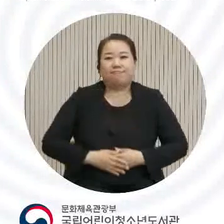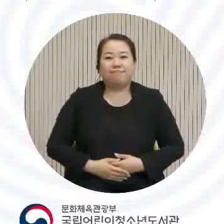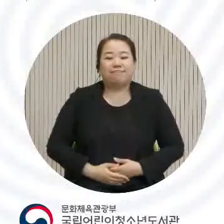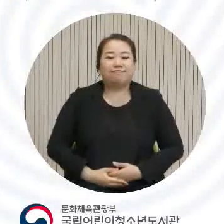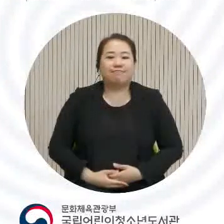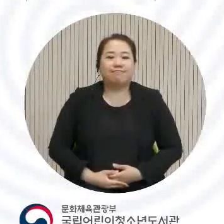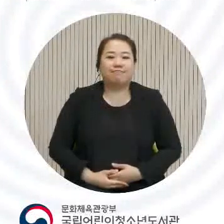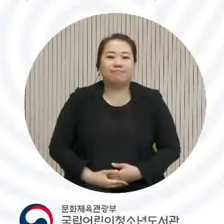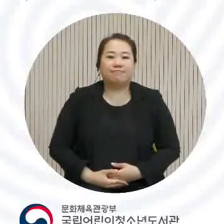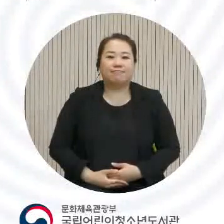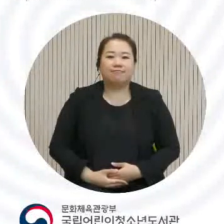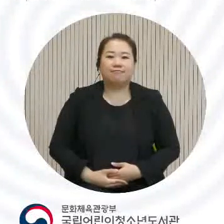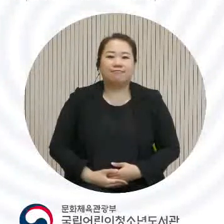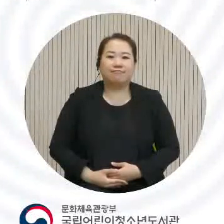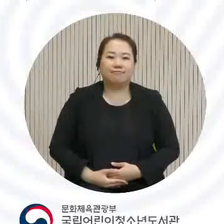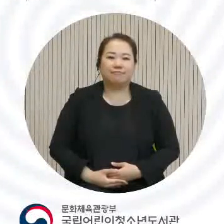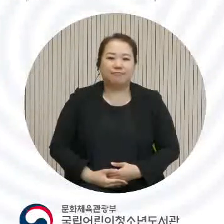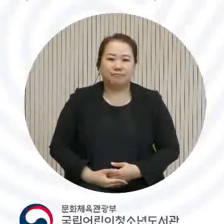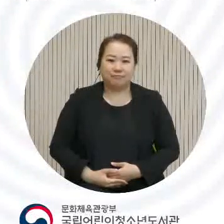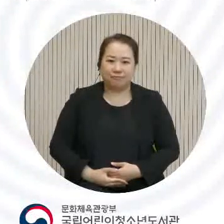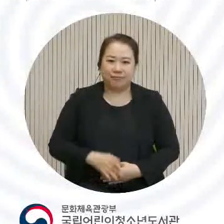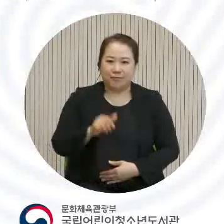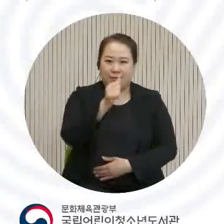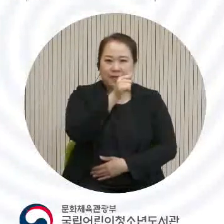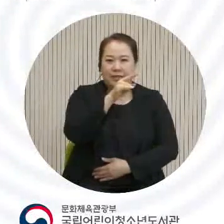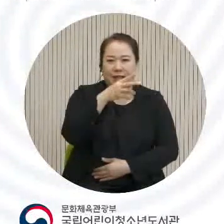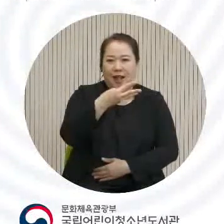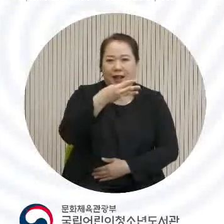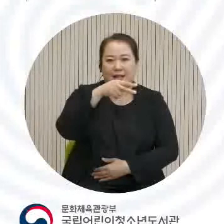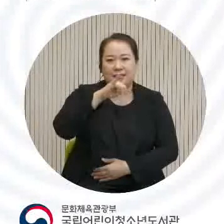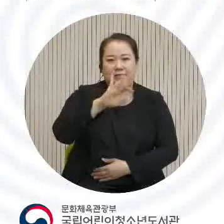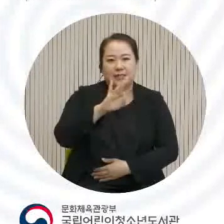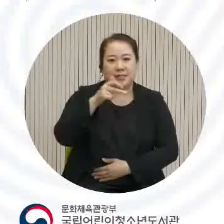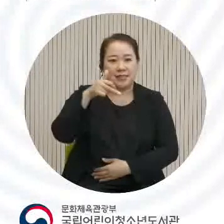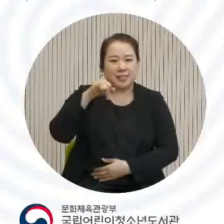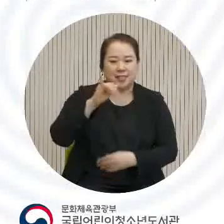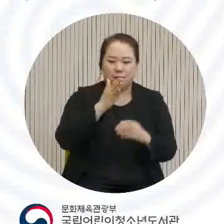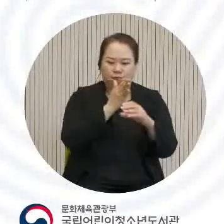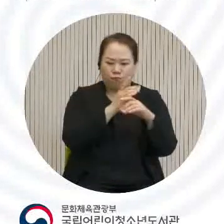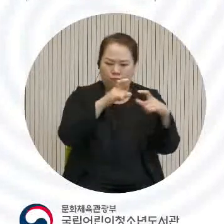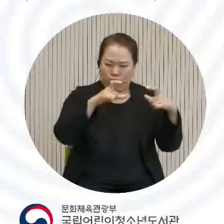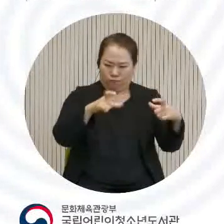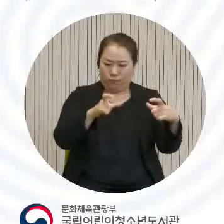Situated right at the heart of Helsinki, OD has become a hugely popular